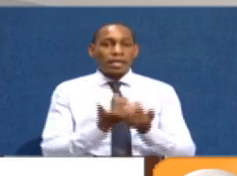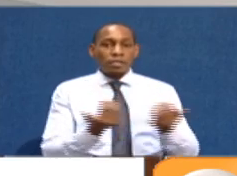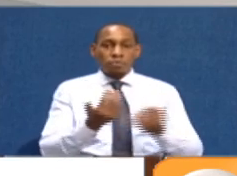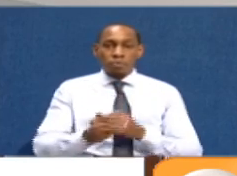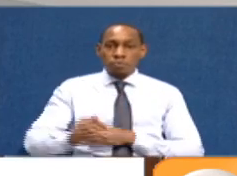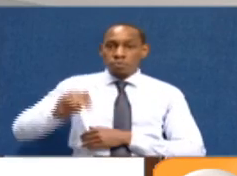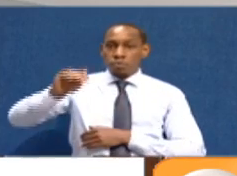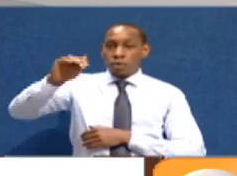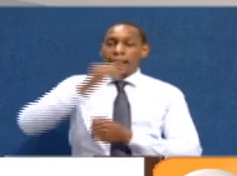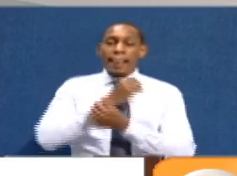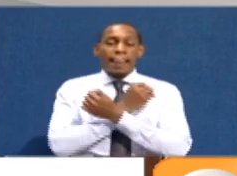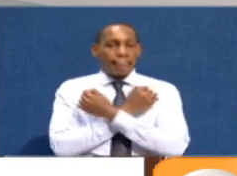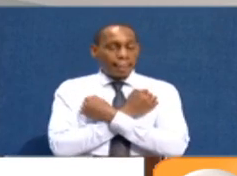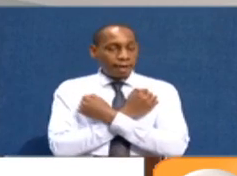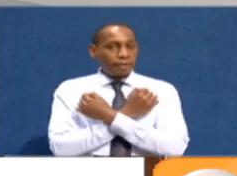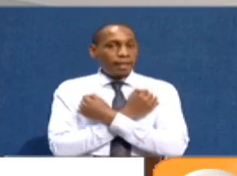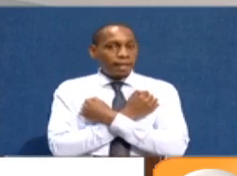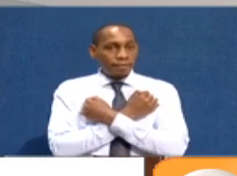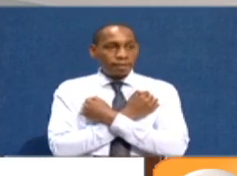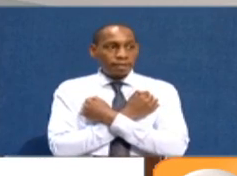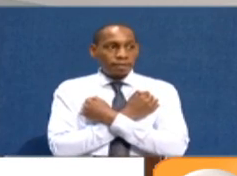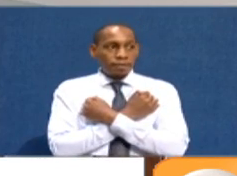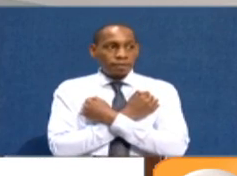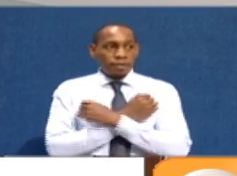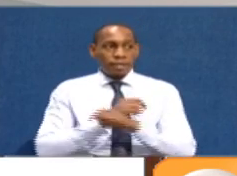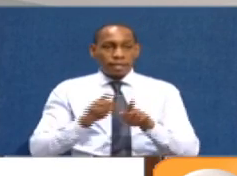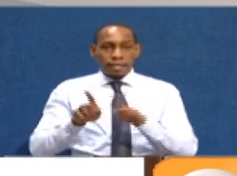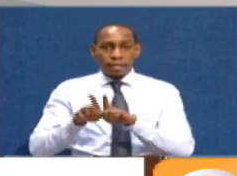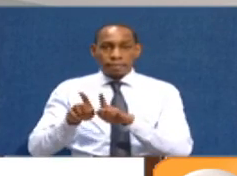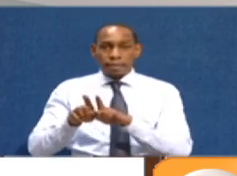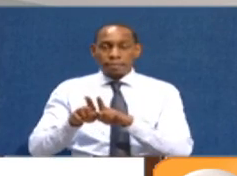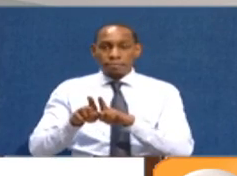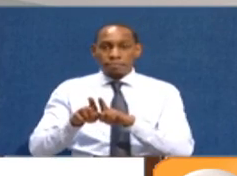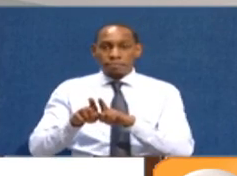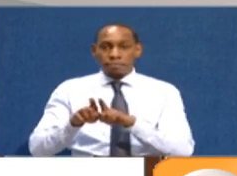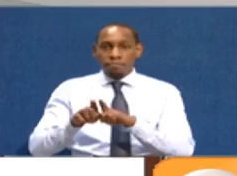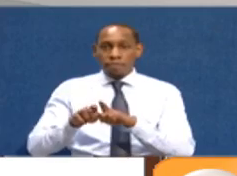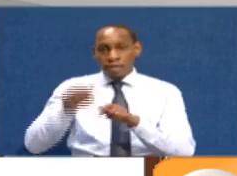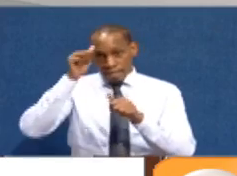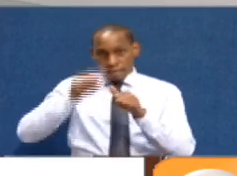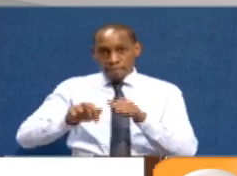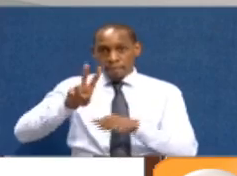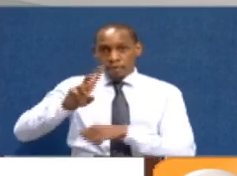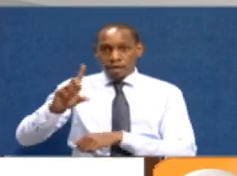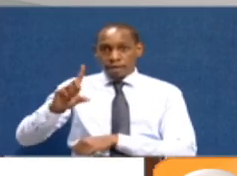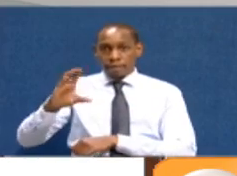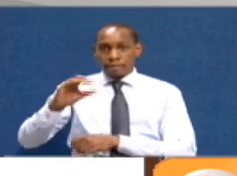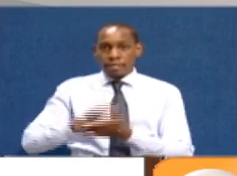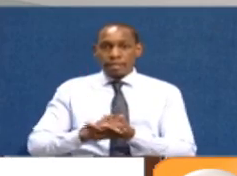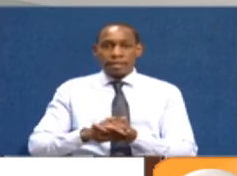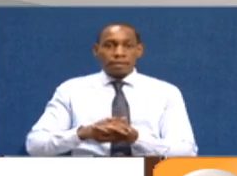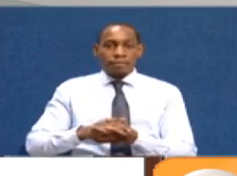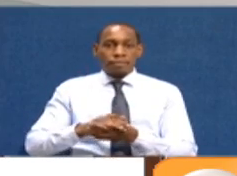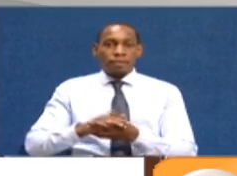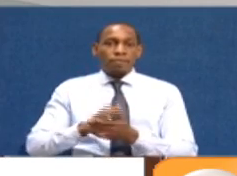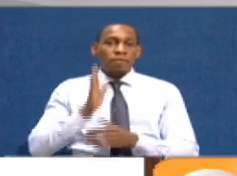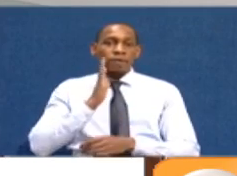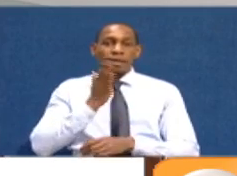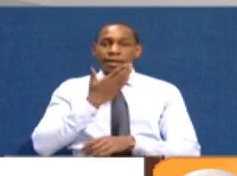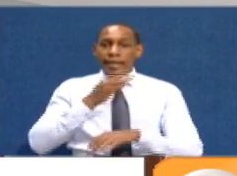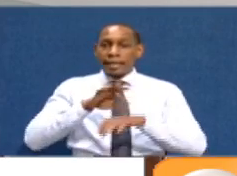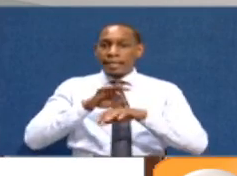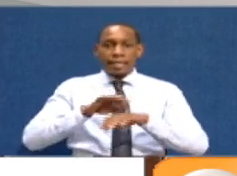up loving, you know, everyone. We're, you know, like you said, the 21st century, and no matter if you're white or black, or I joke around